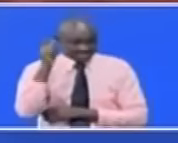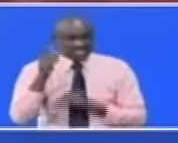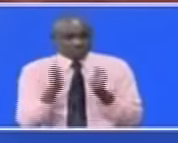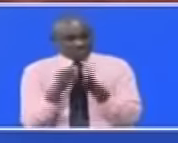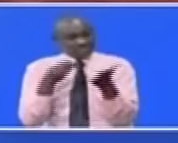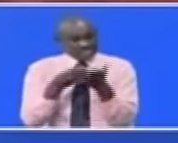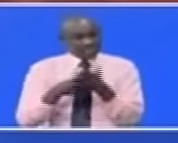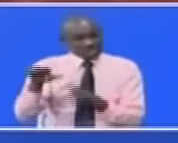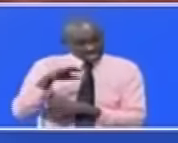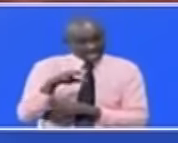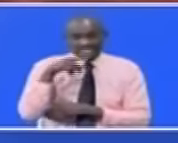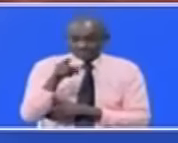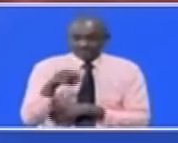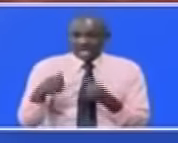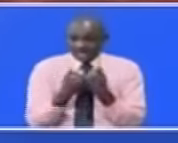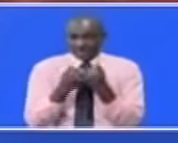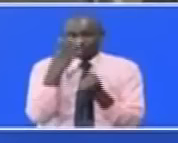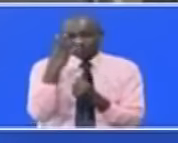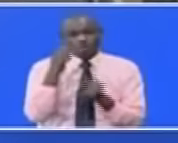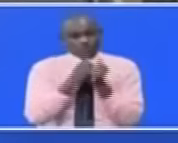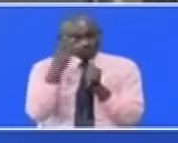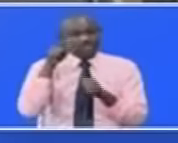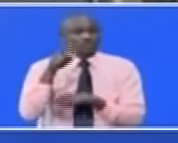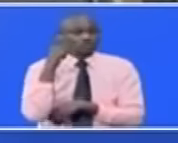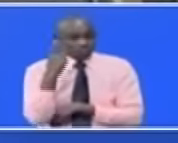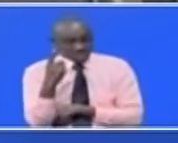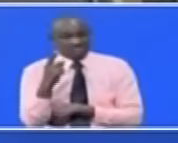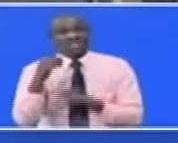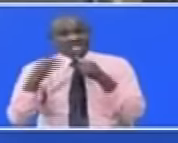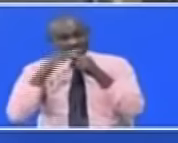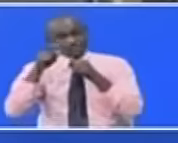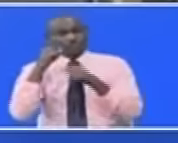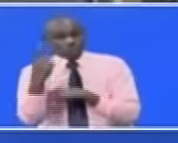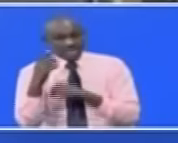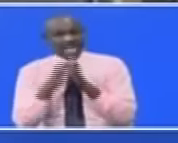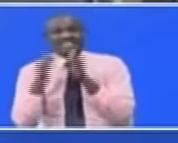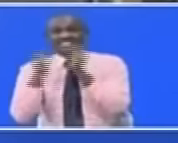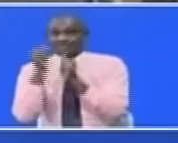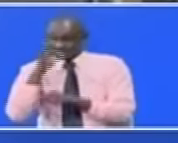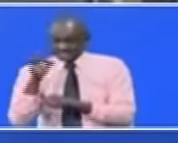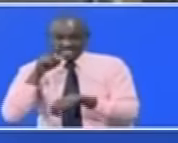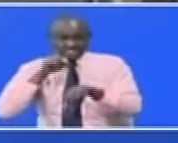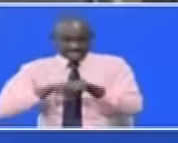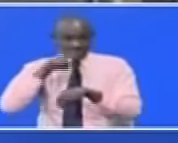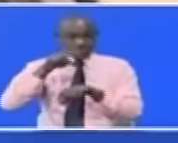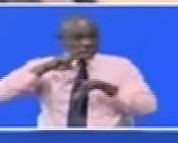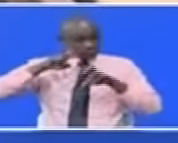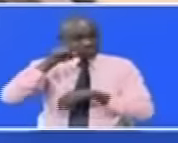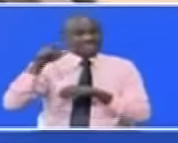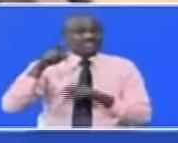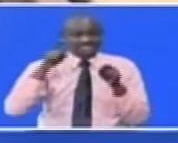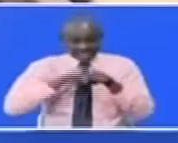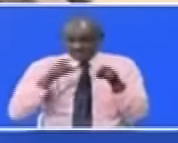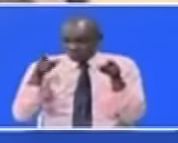sectors are said to have expanded by 14.1%, 8.9% and 10% respectively during the period under review, compared to a growth